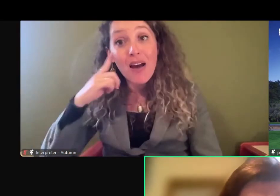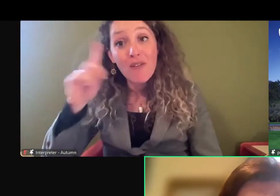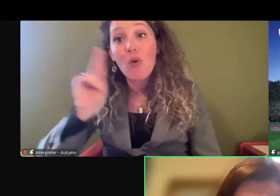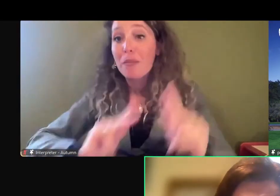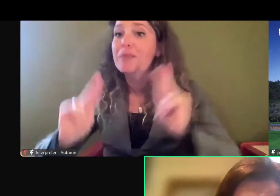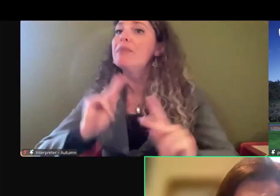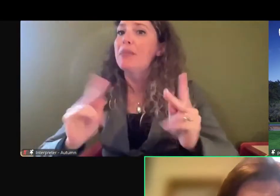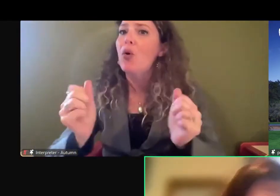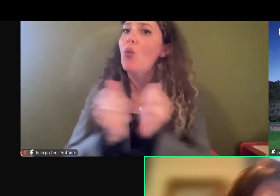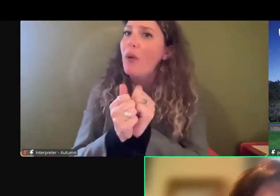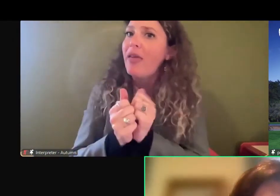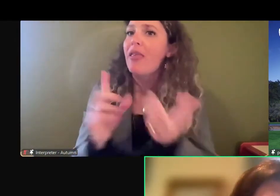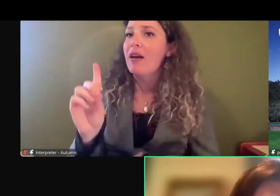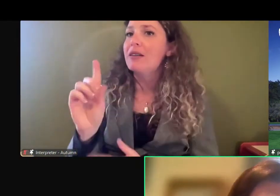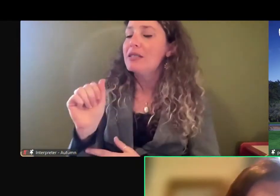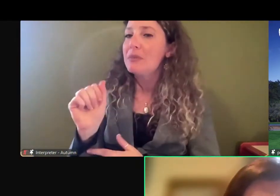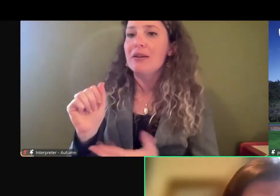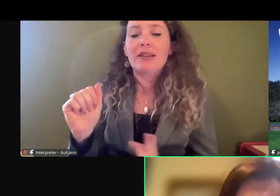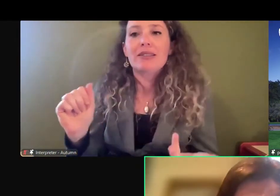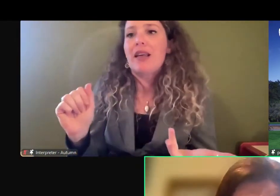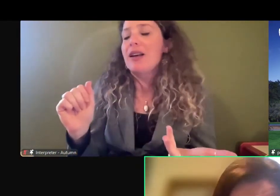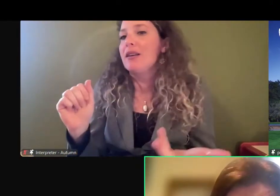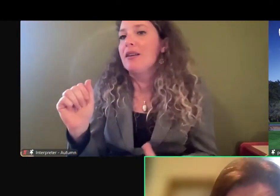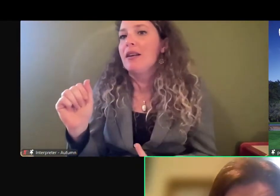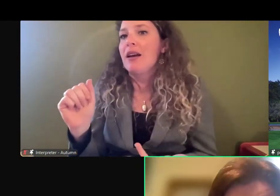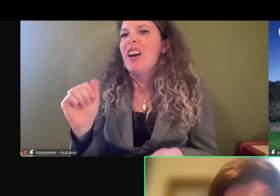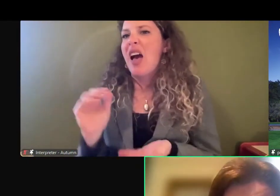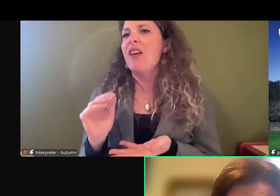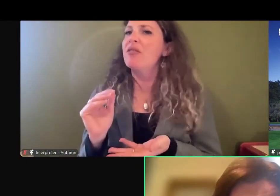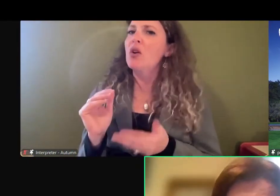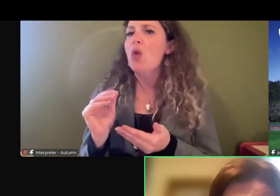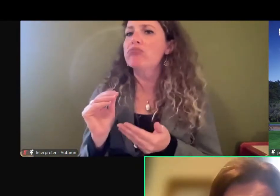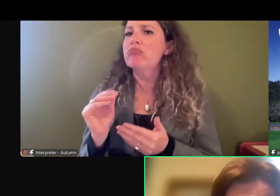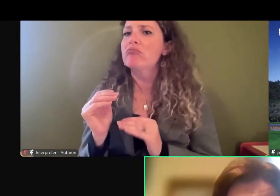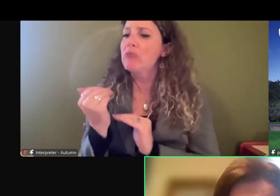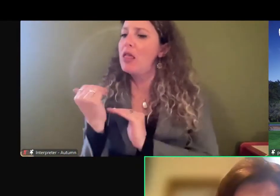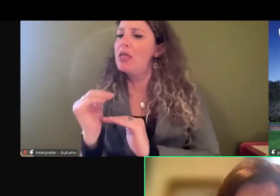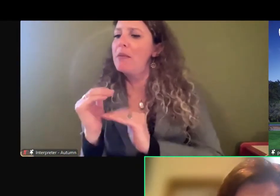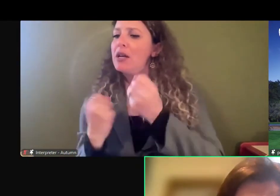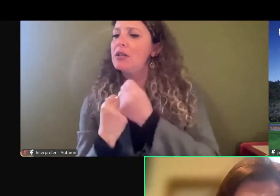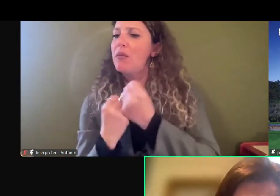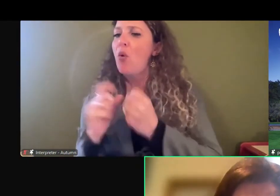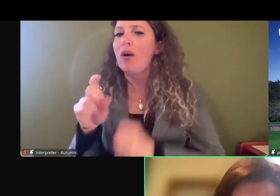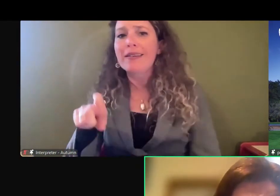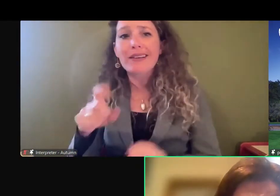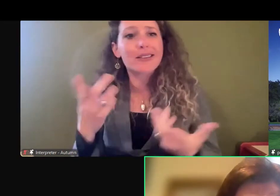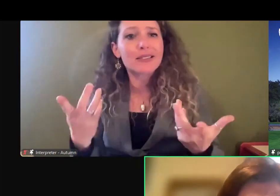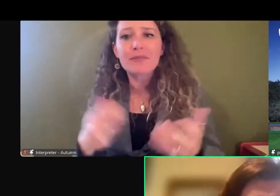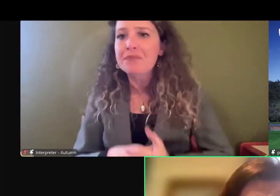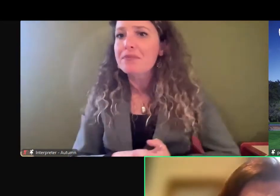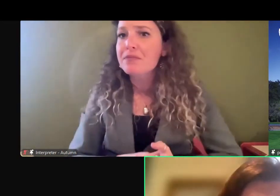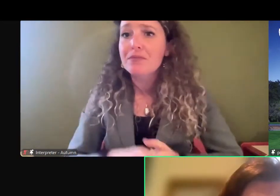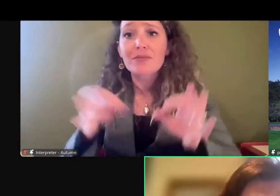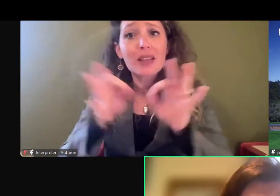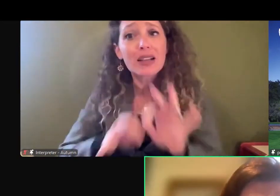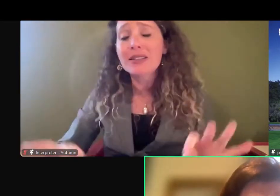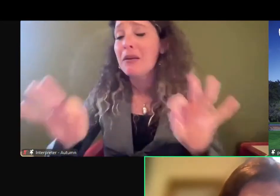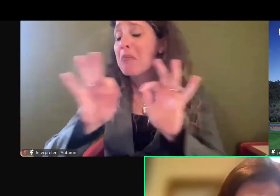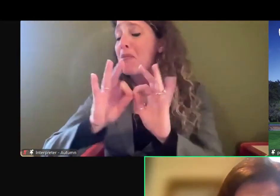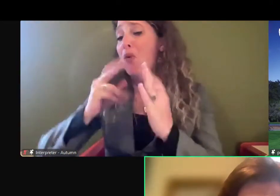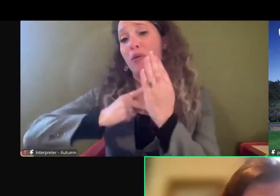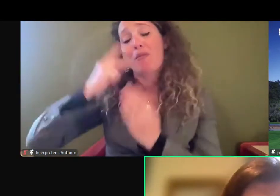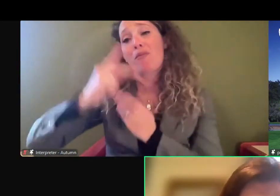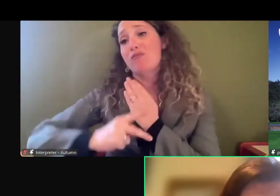um, disabilities that have lower support needs, because it's, just an important program